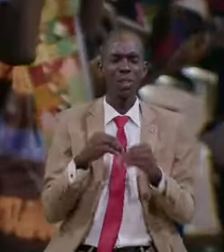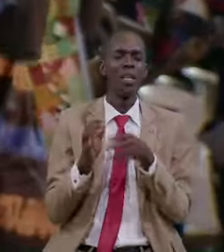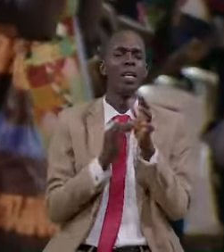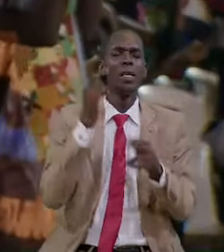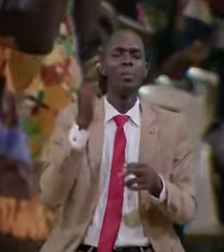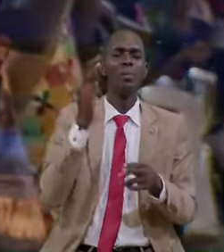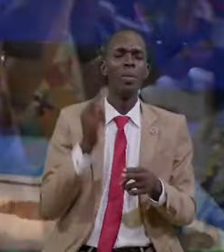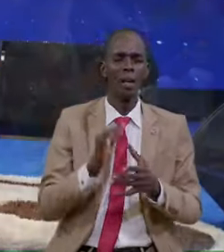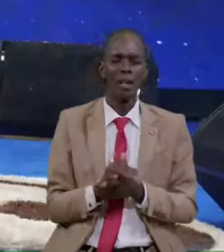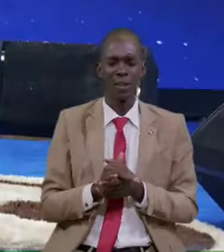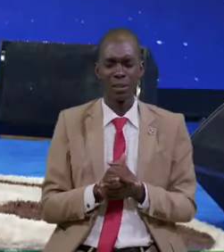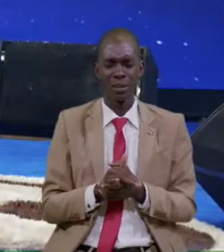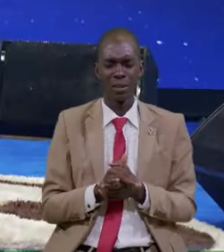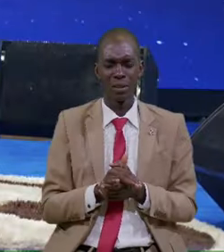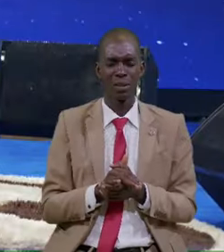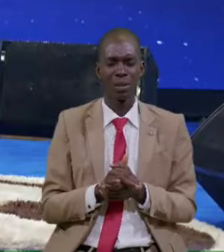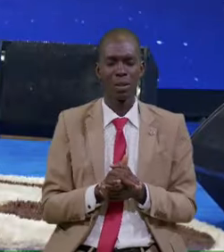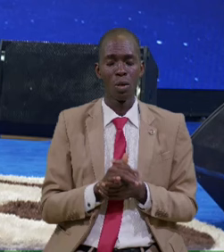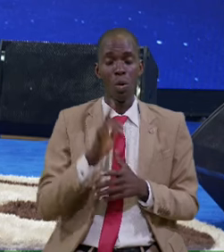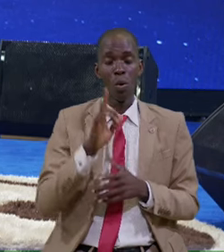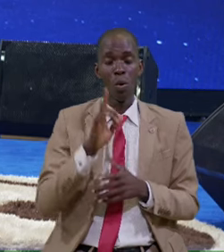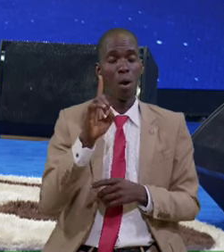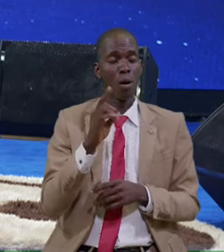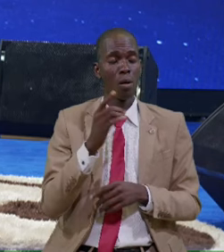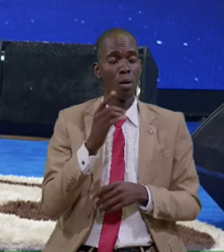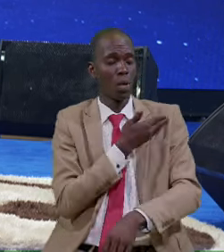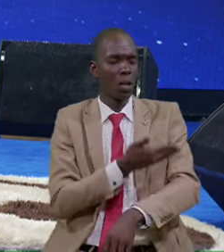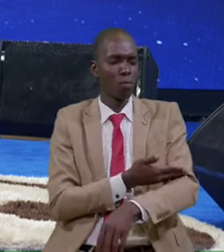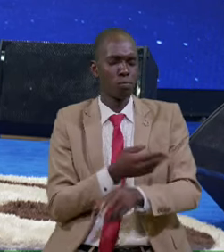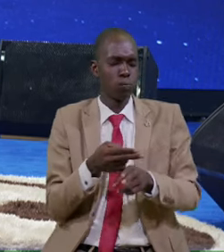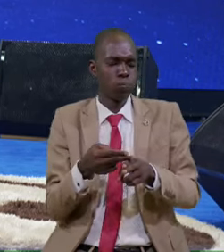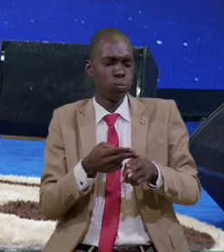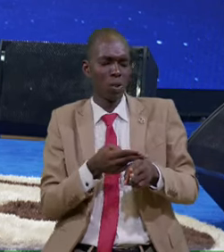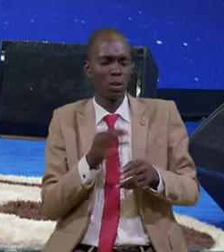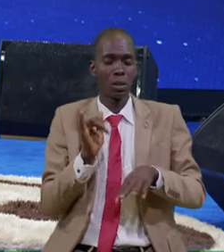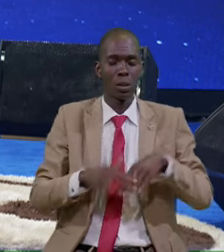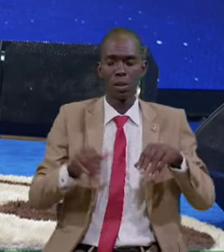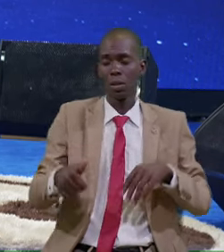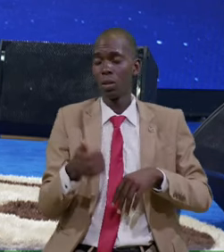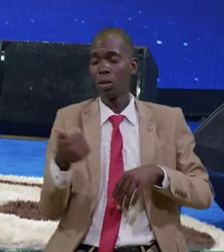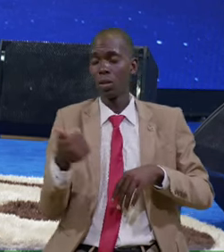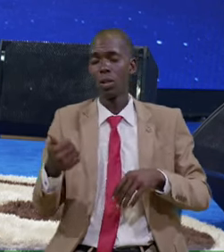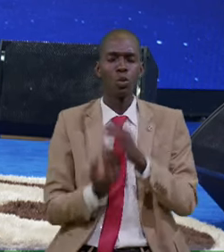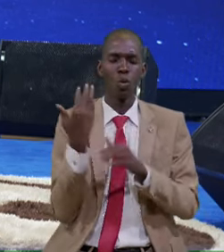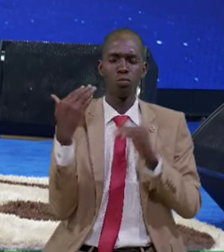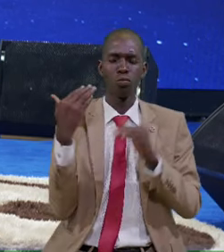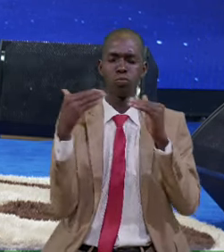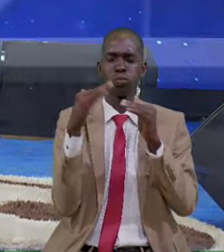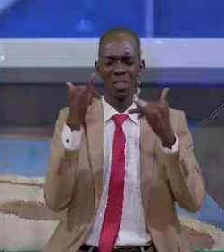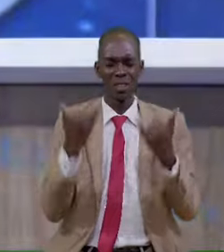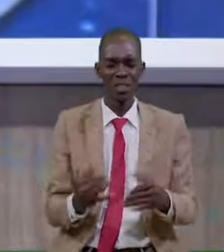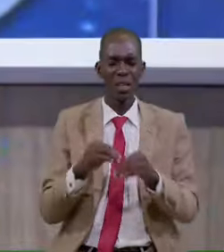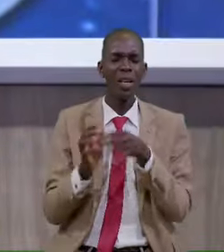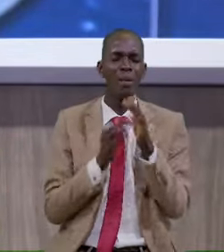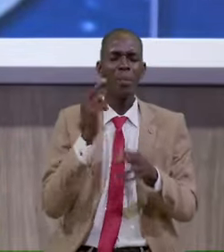name. One arm shorter than the other, grow out now in Jesus'